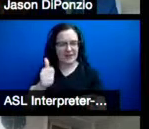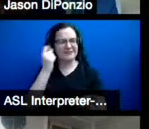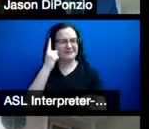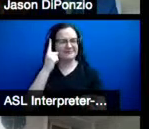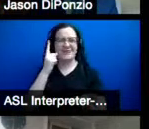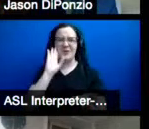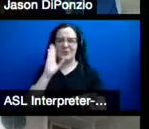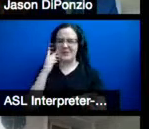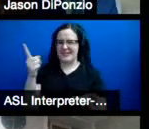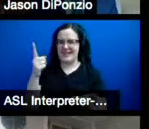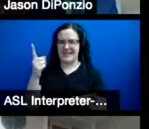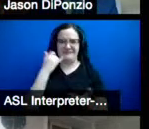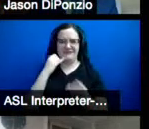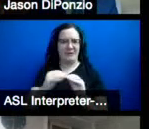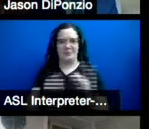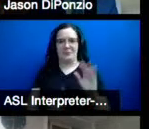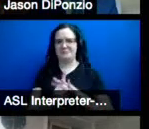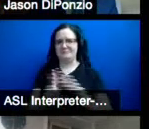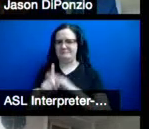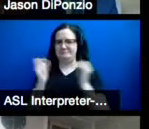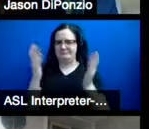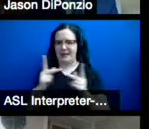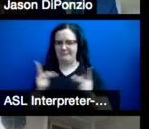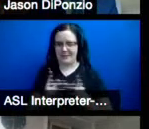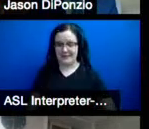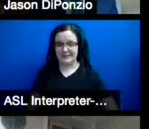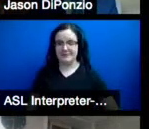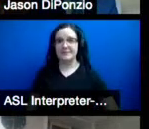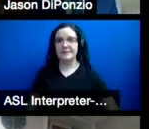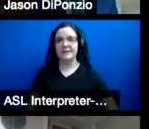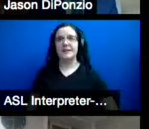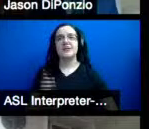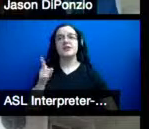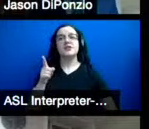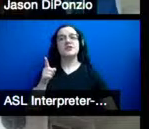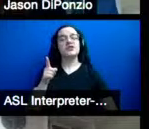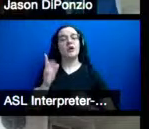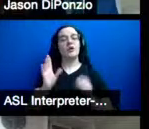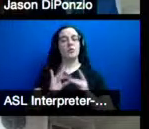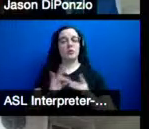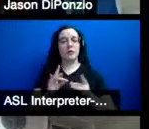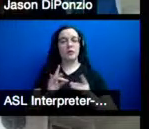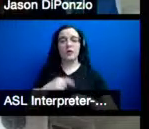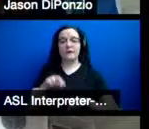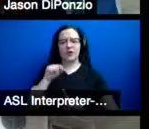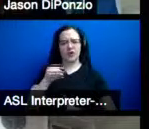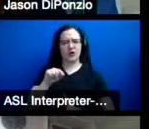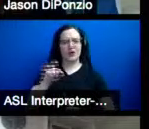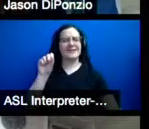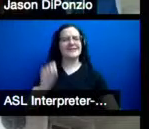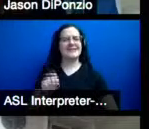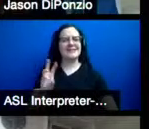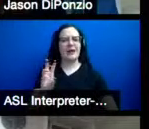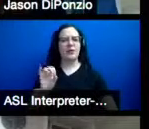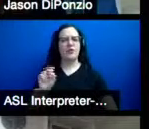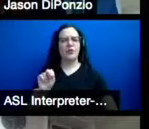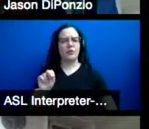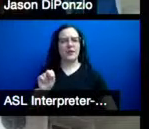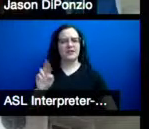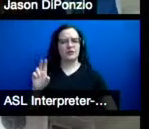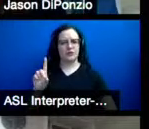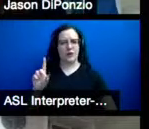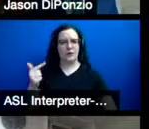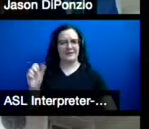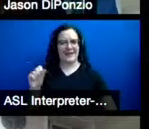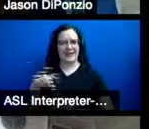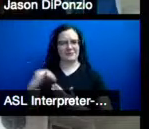the place. Refer to the South Winton Road Gas Project so that we know exactly what it is your